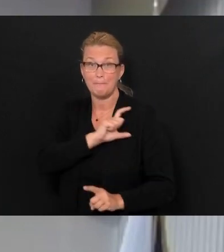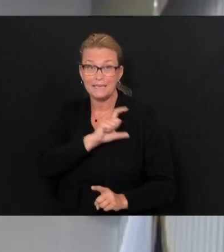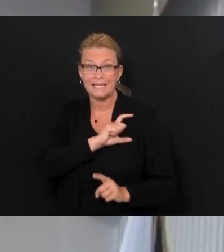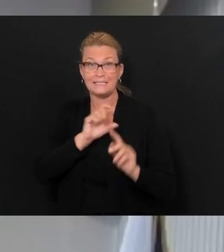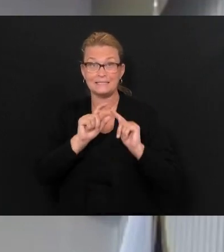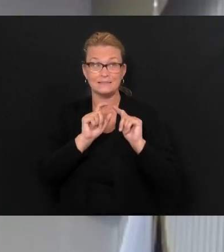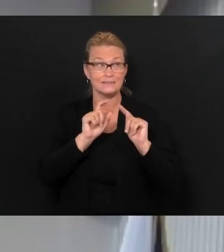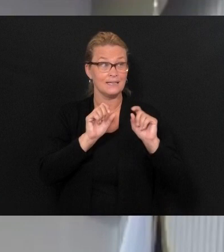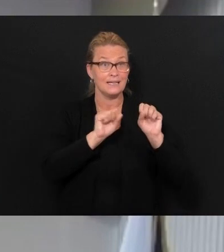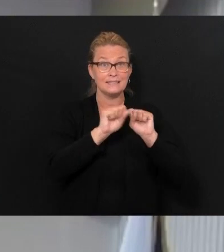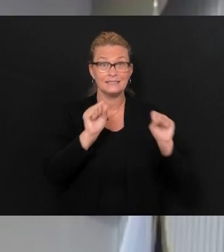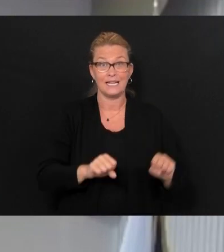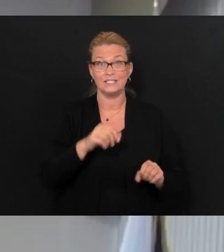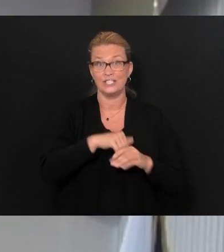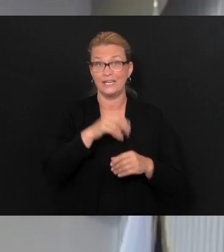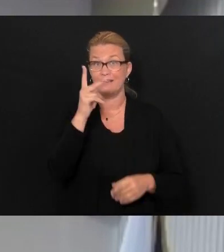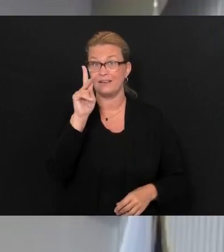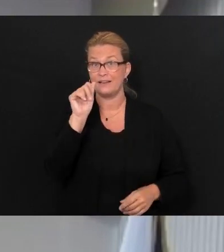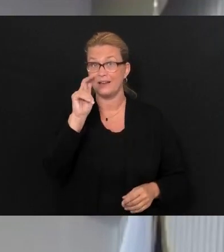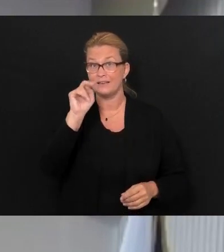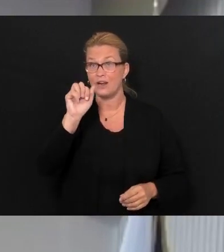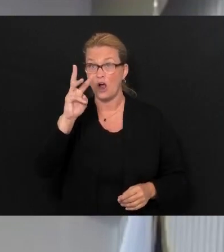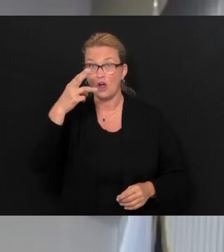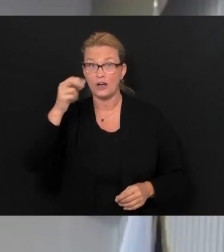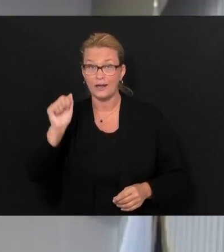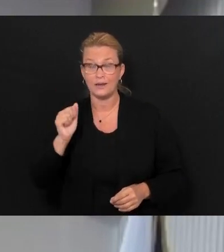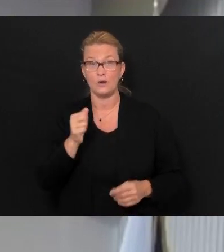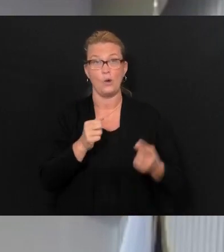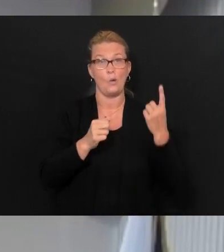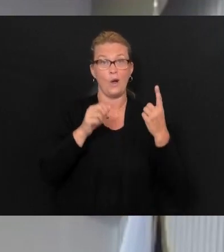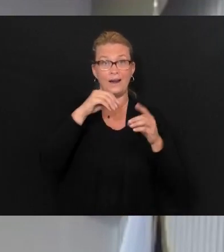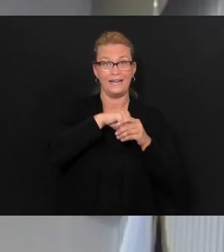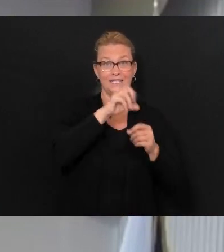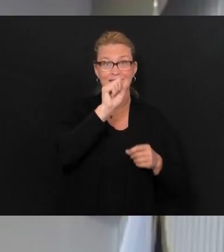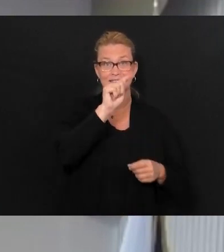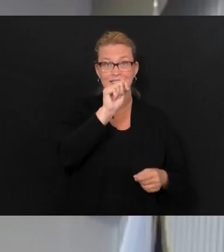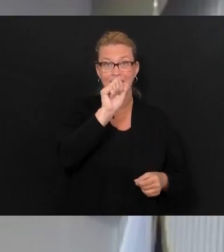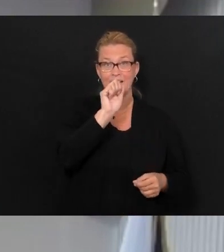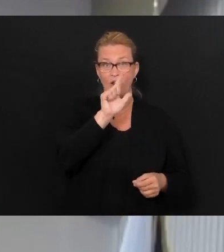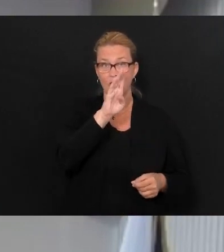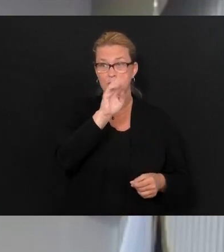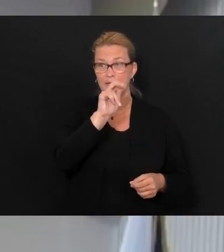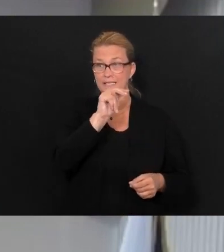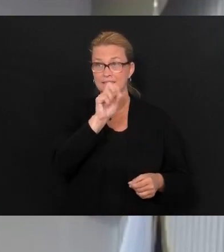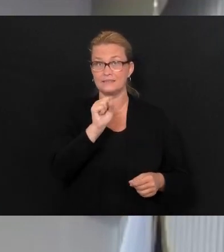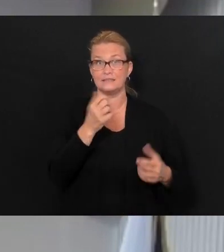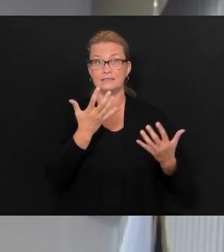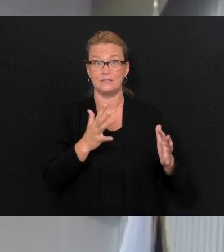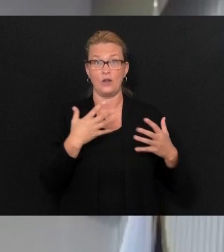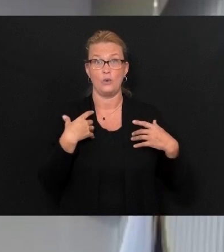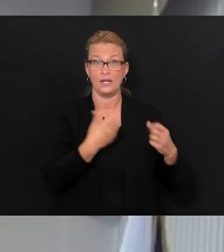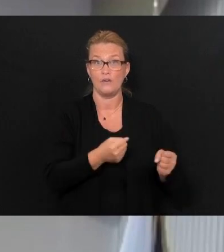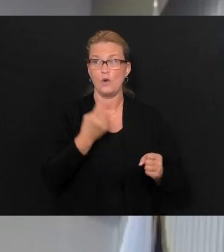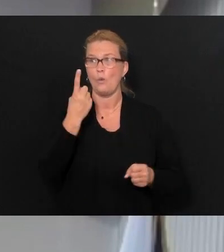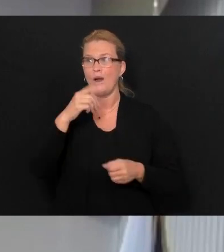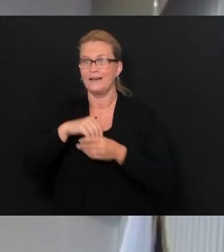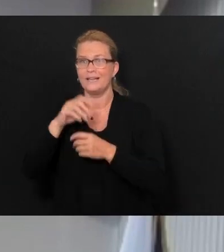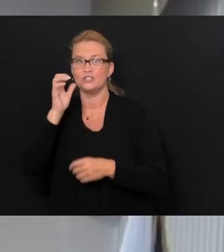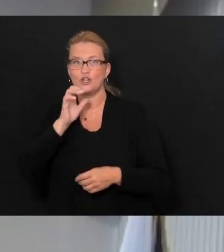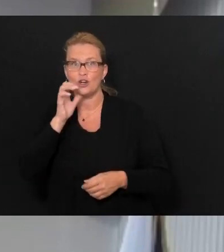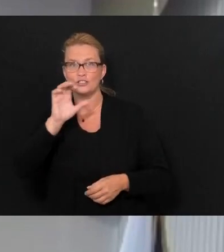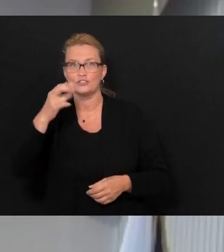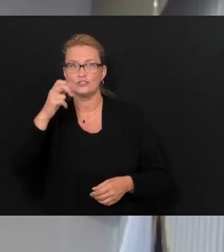We have 2 in Kanawha County. The one in St. Albans is now over, given the time frame. We have another one in Charleston. I believe it's 8